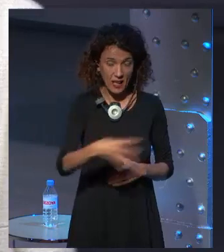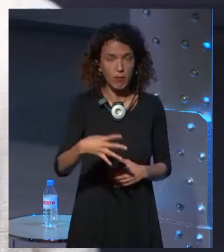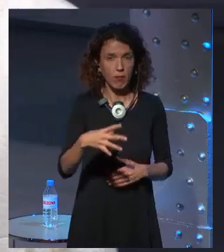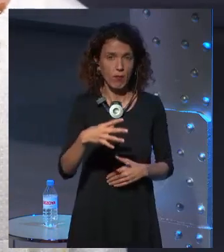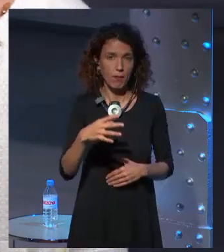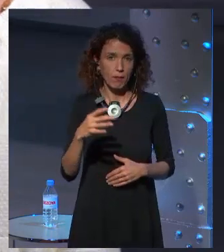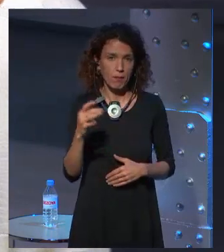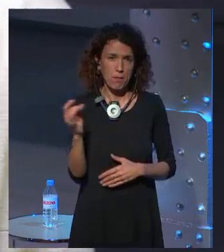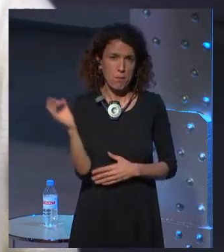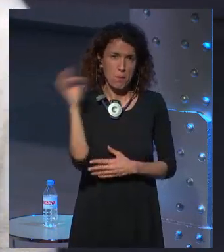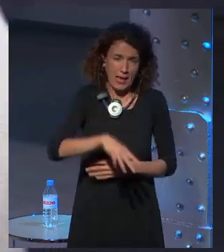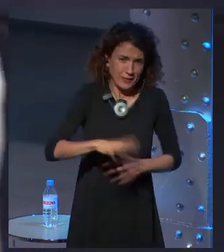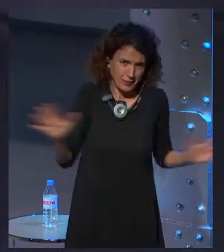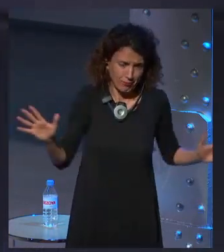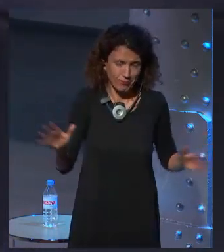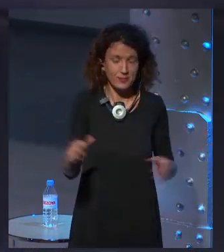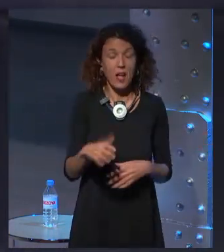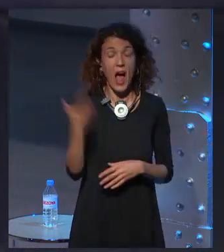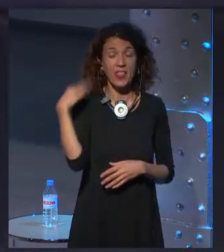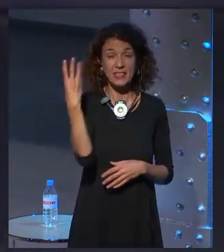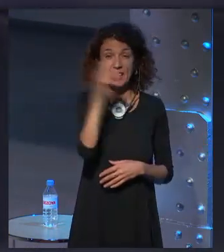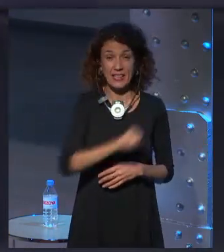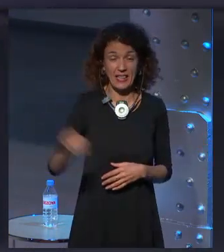30 years ago, a psychologist named Howard Gardner